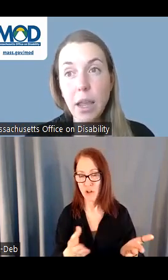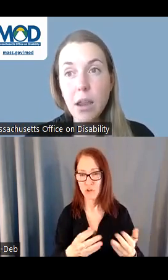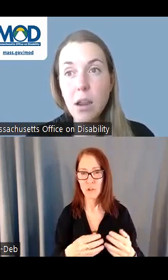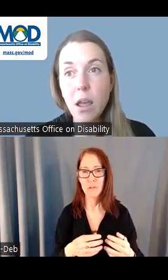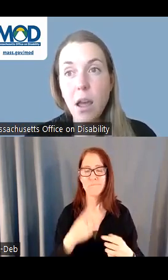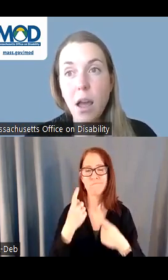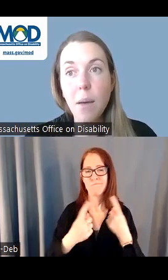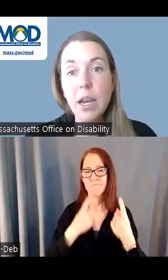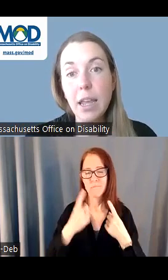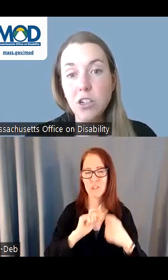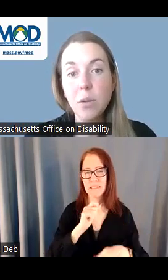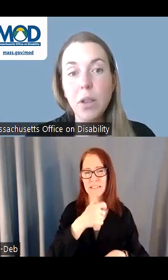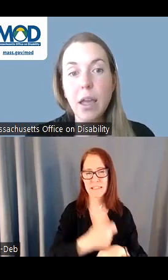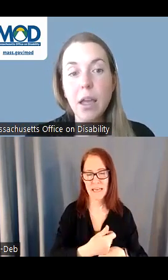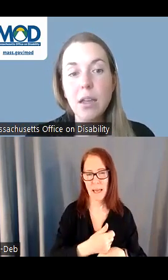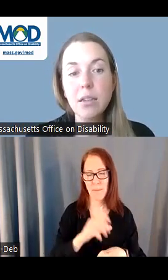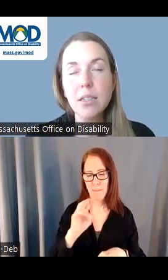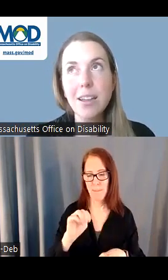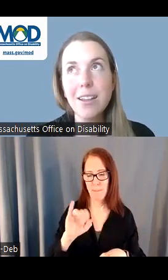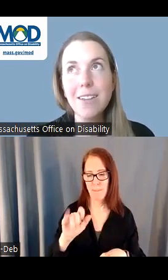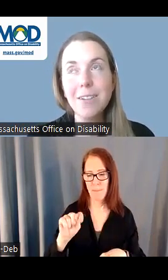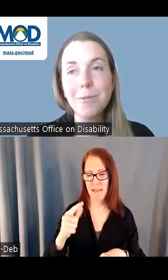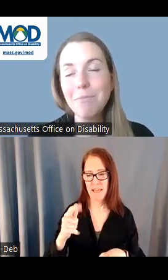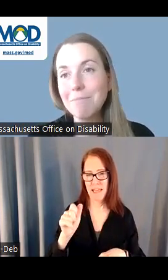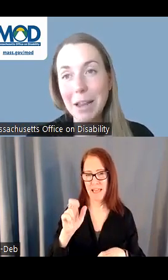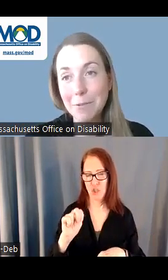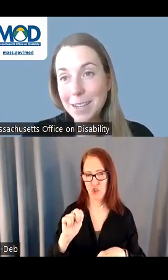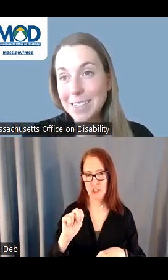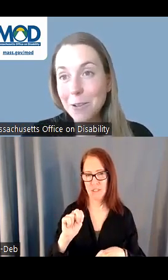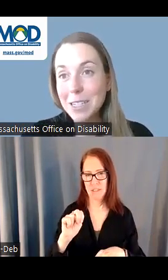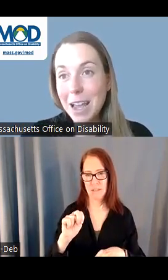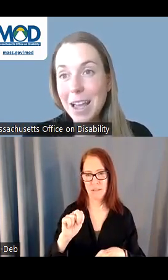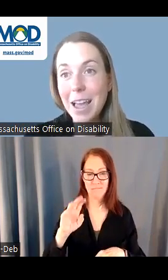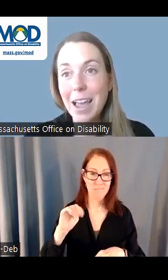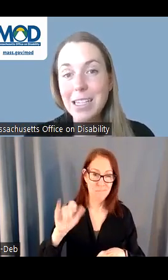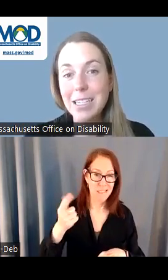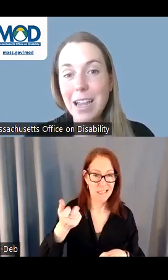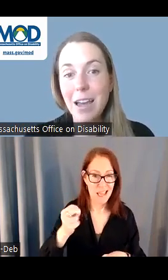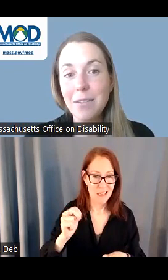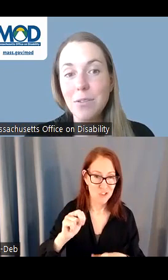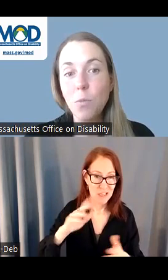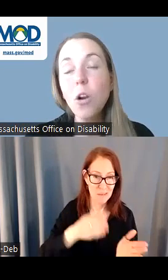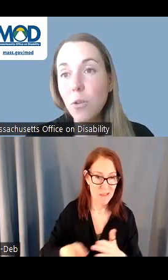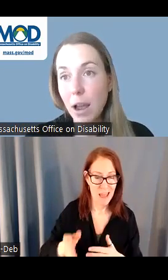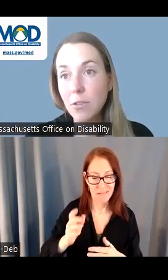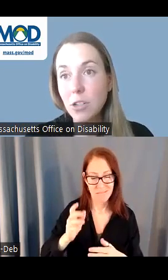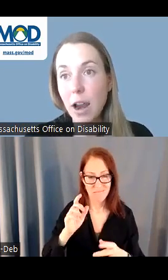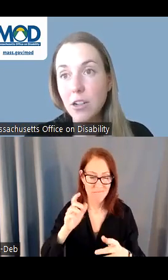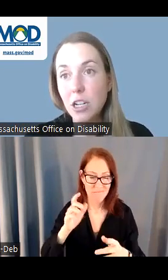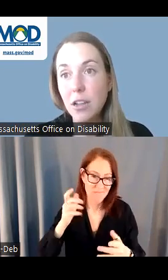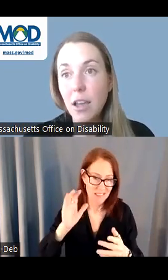mitigation plan. A mitigation plan is what it sounds like. It's a